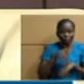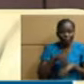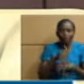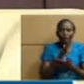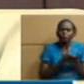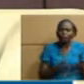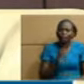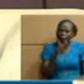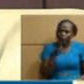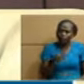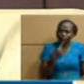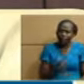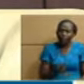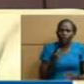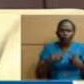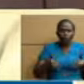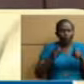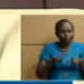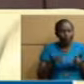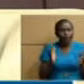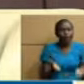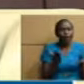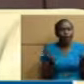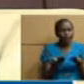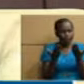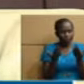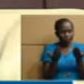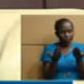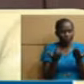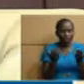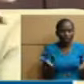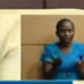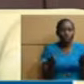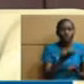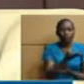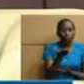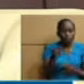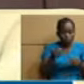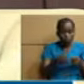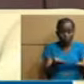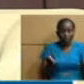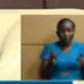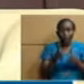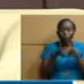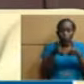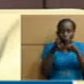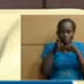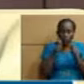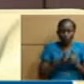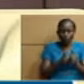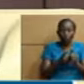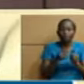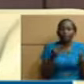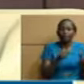Someone says we should I encourage everybody you in studio and the people watching us and following this